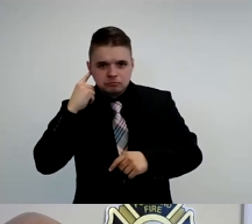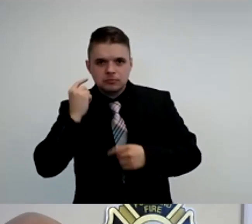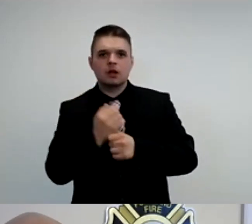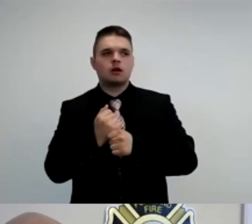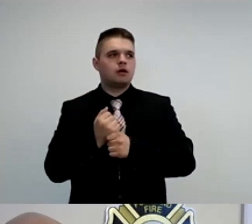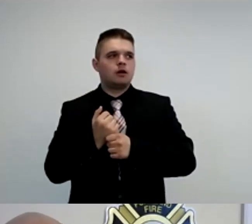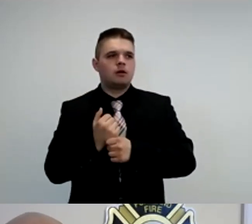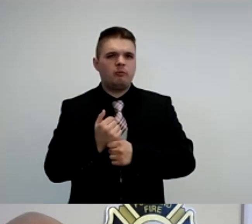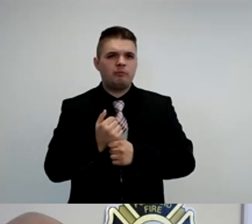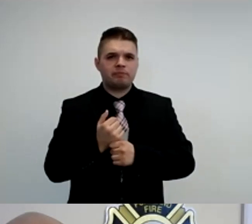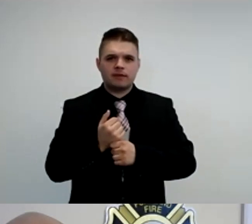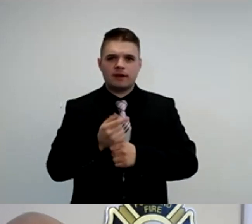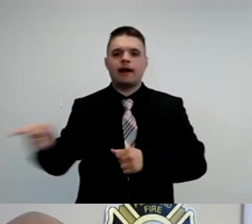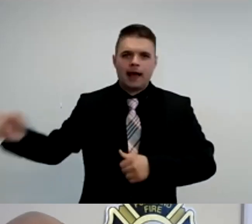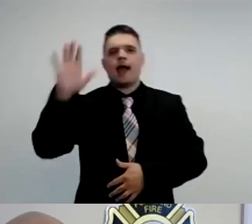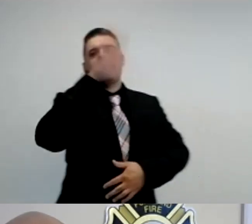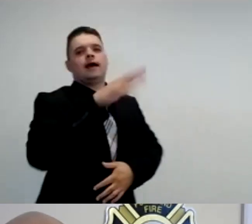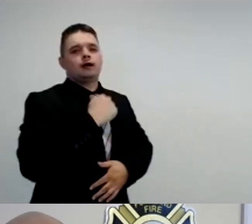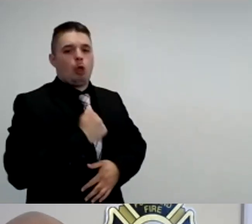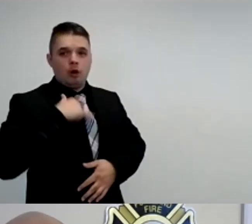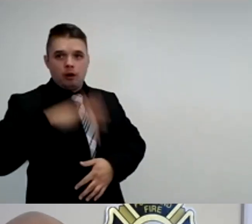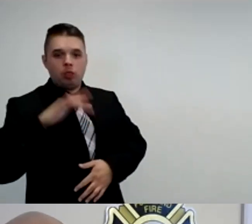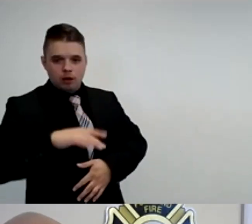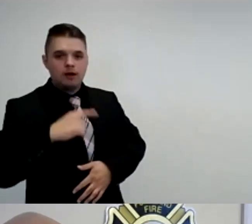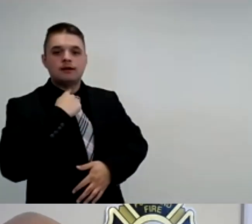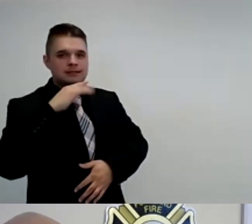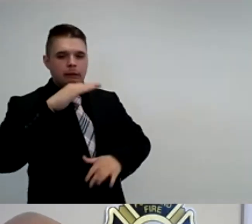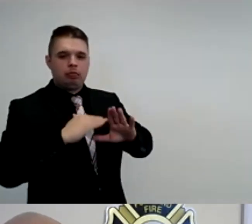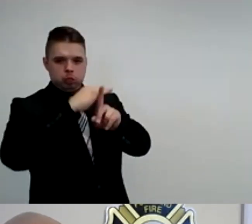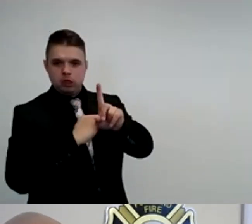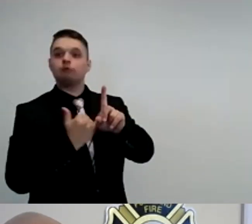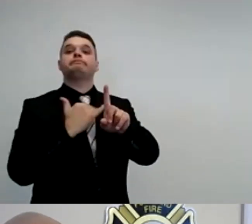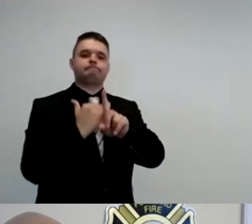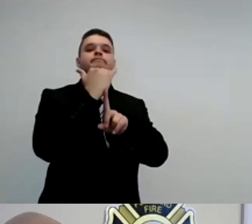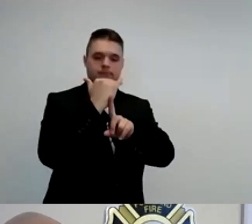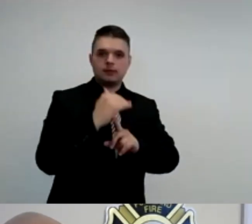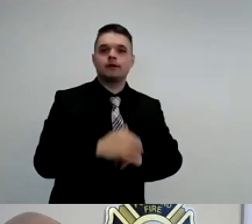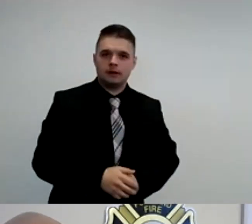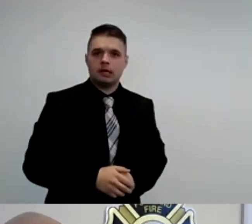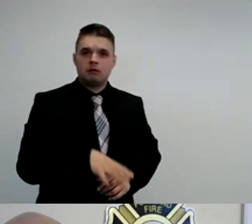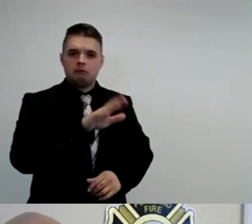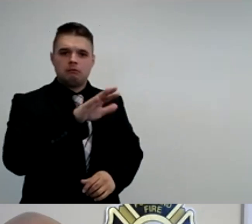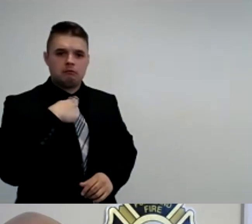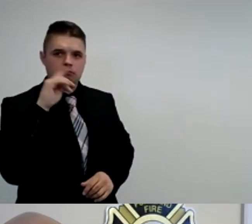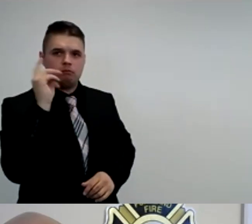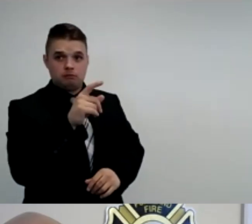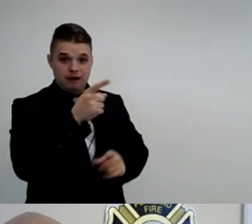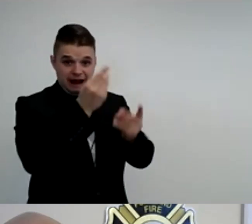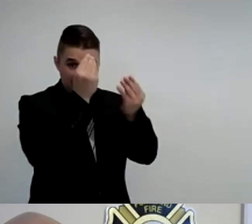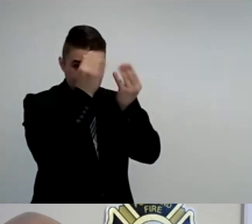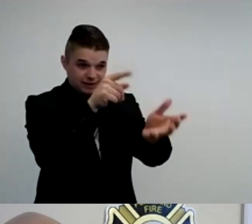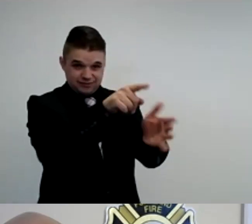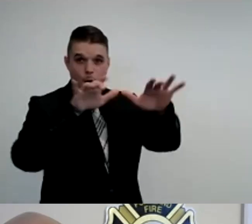Okay, sorry, I muted myself. My question is, how quickly does this information come through? Where does